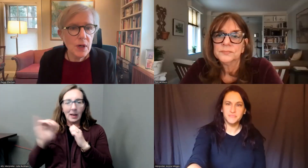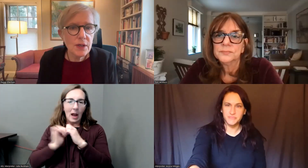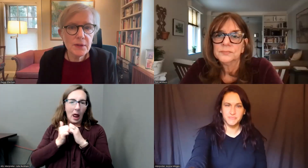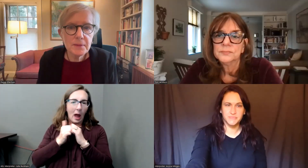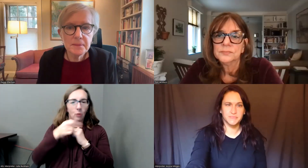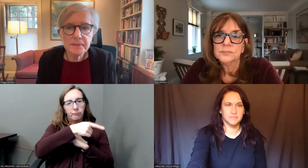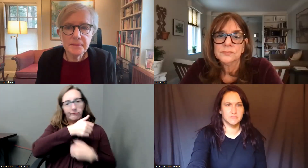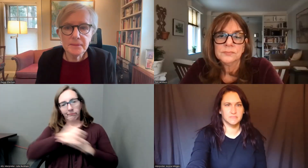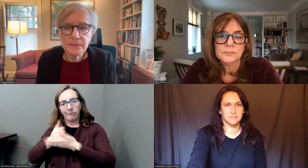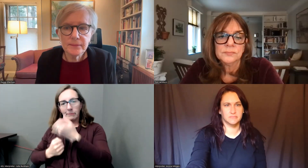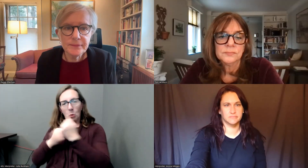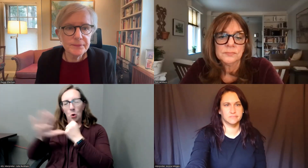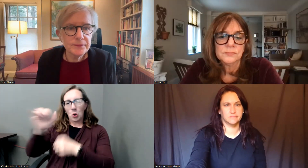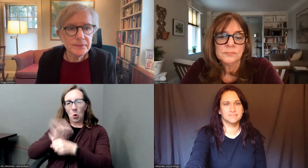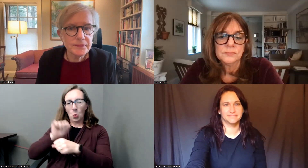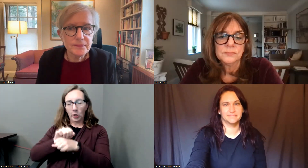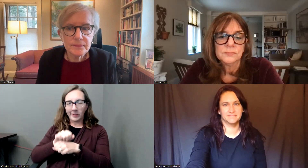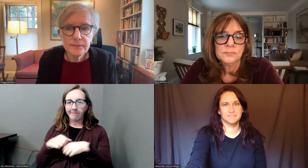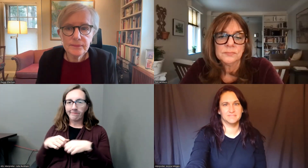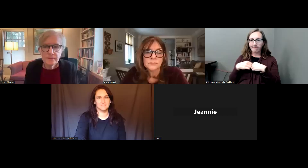your work.